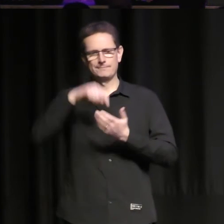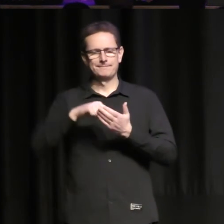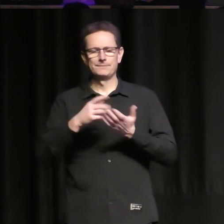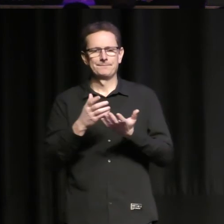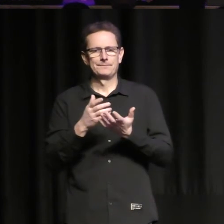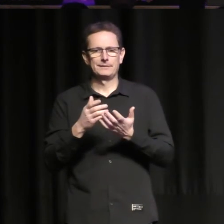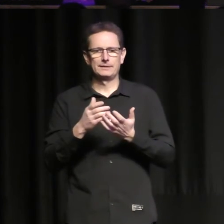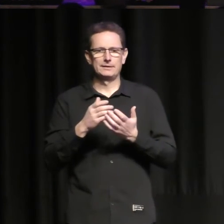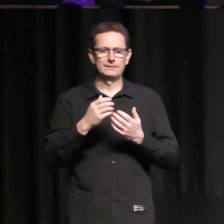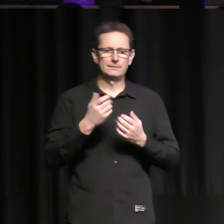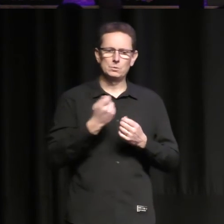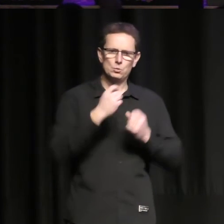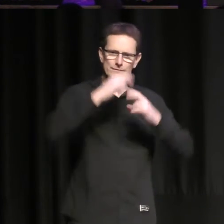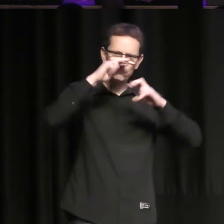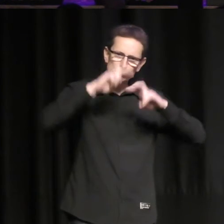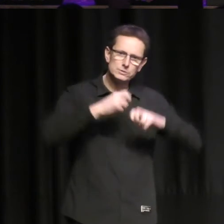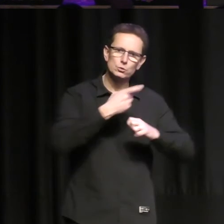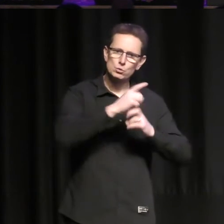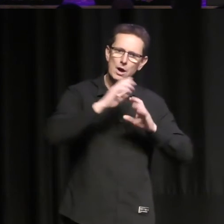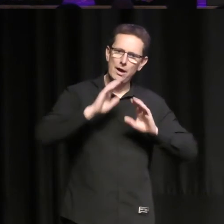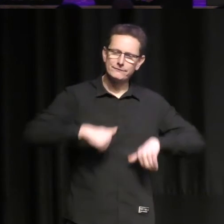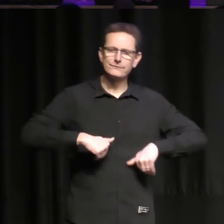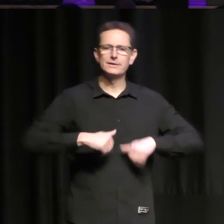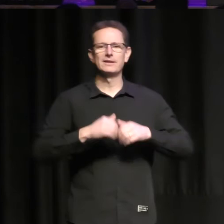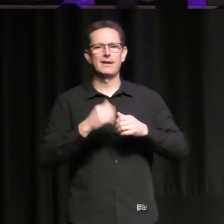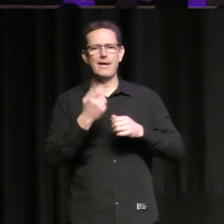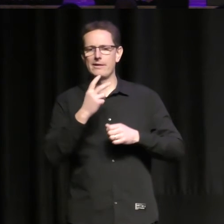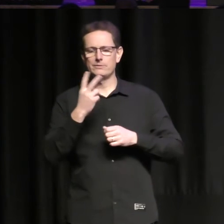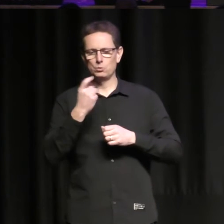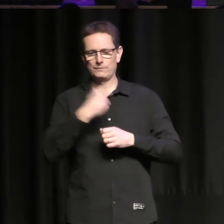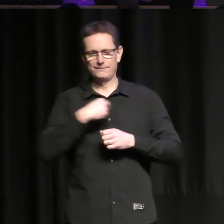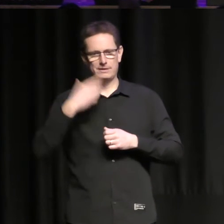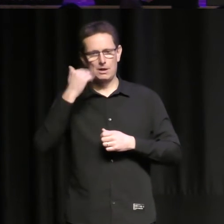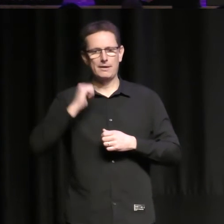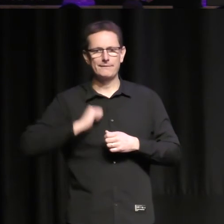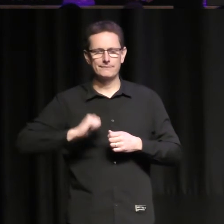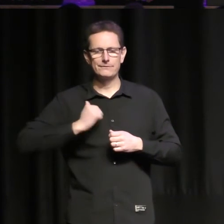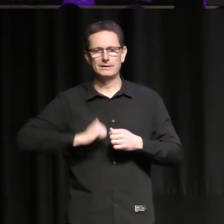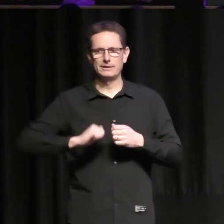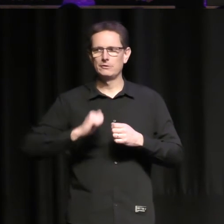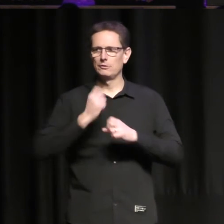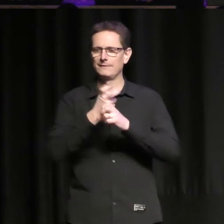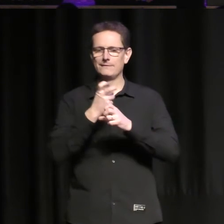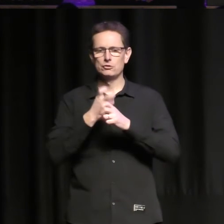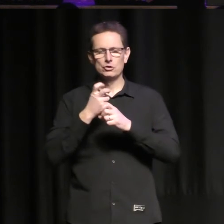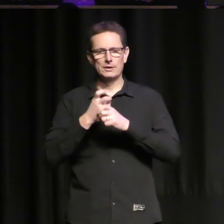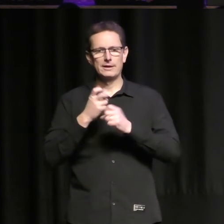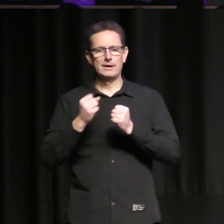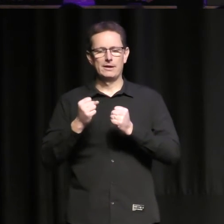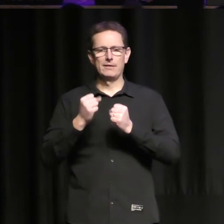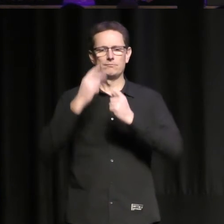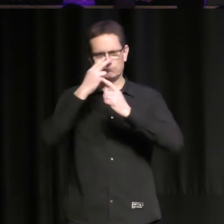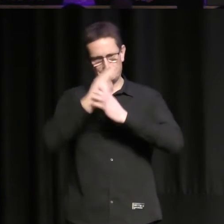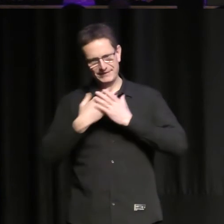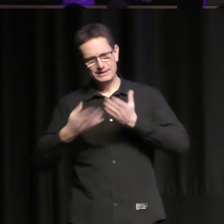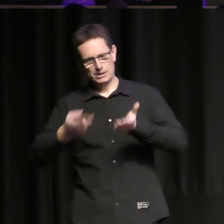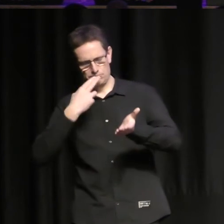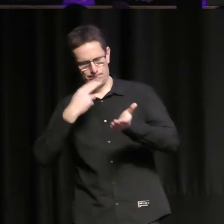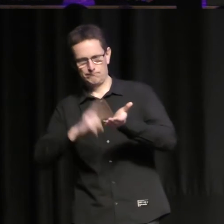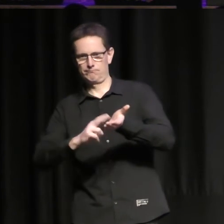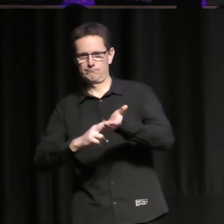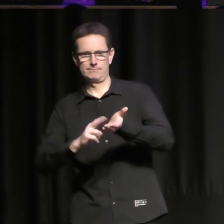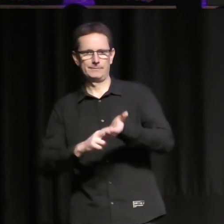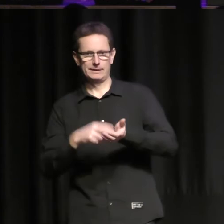kind of research you have done or anything that we can use to put an enlightenment on these issues